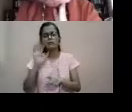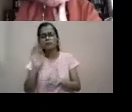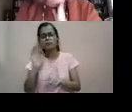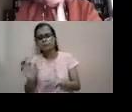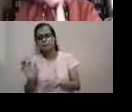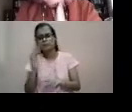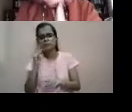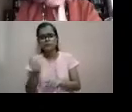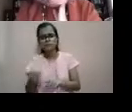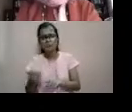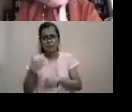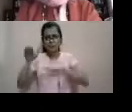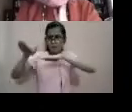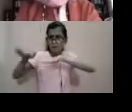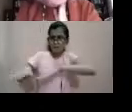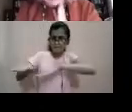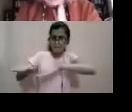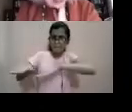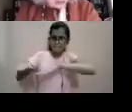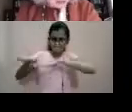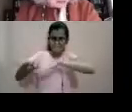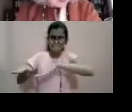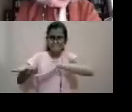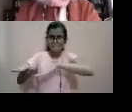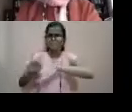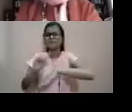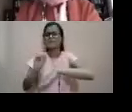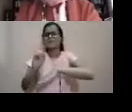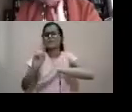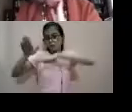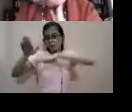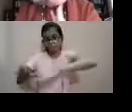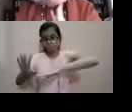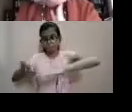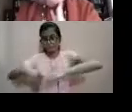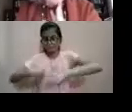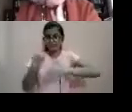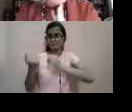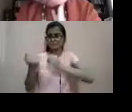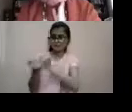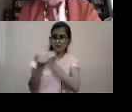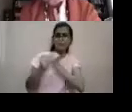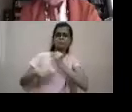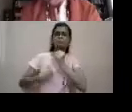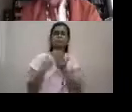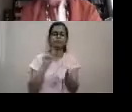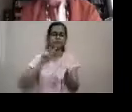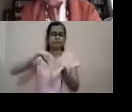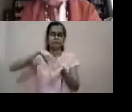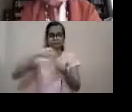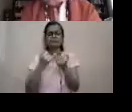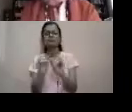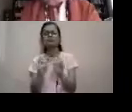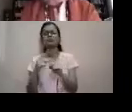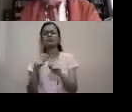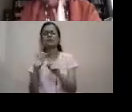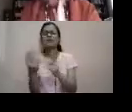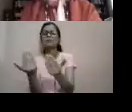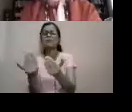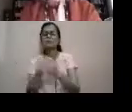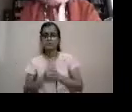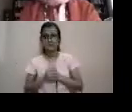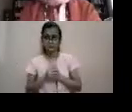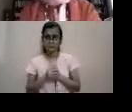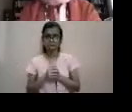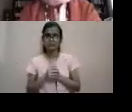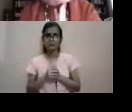of dependence and independence alike. We need an ethics of care that disability advocates and